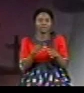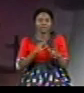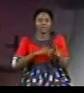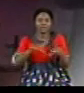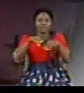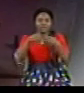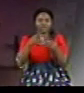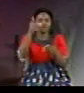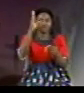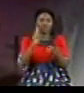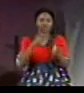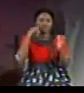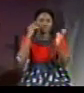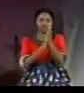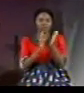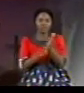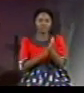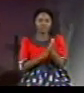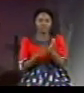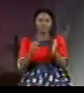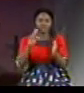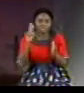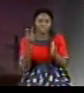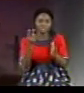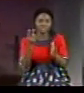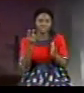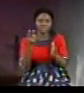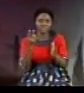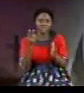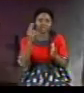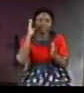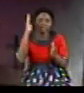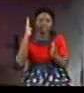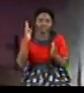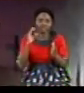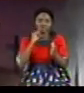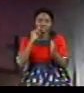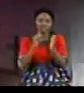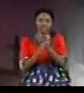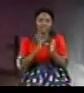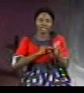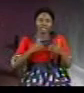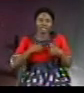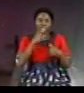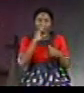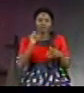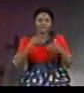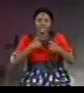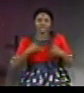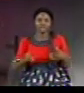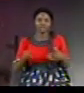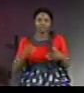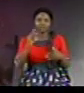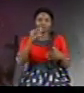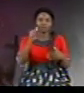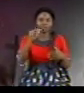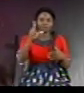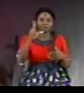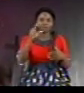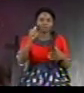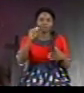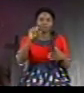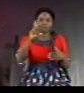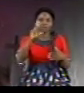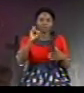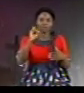Jesus' name. Bend, let the us see The second one you. Is, I've been having malaria and typhoid. I've been treating and treating. And I've been having headache.